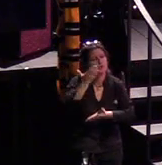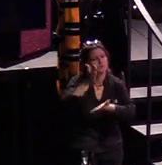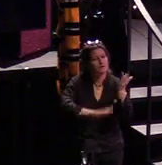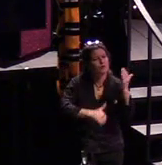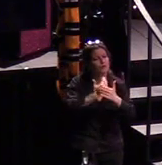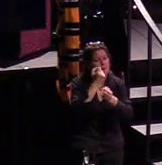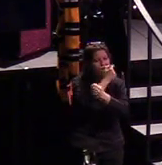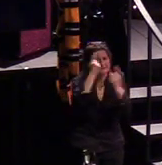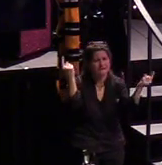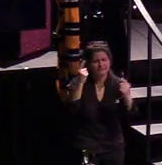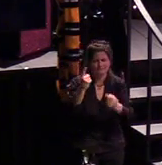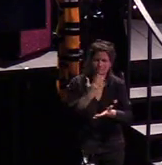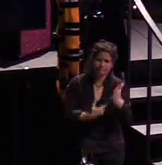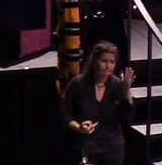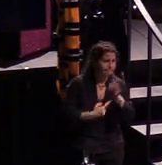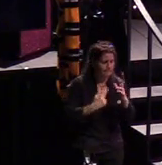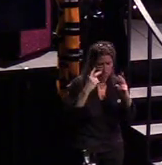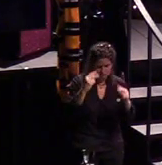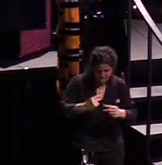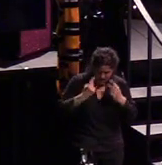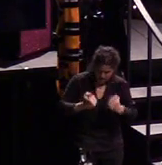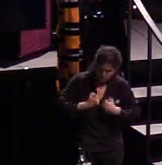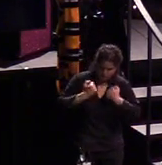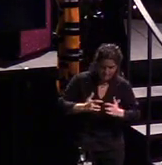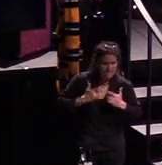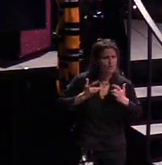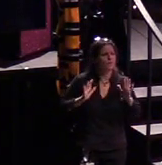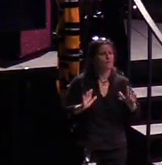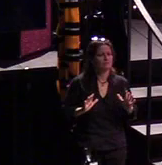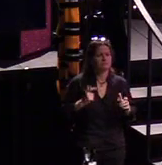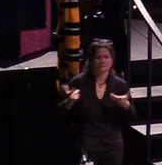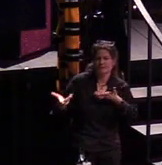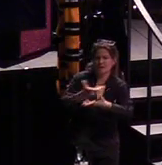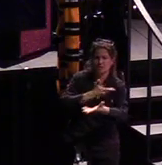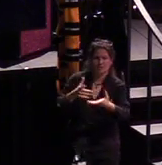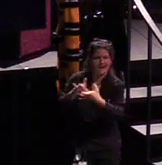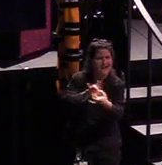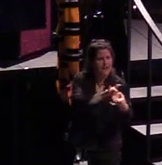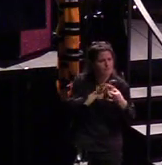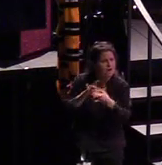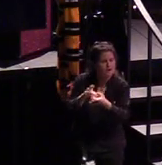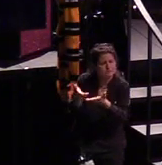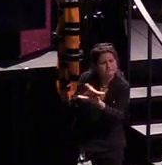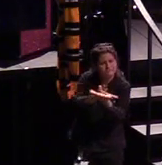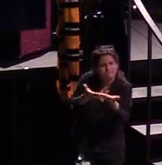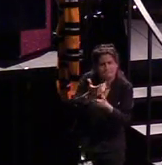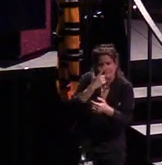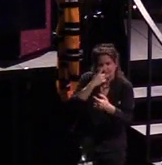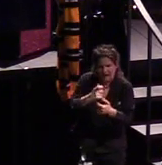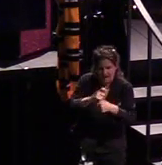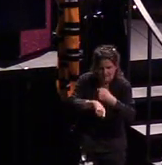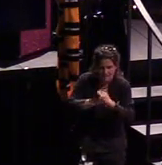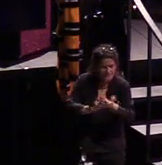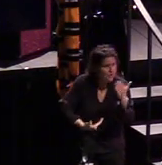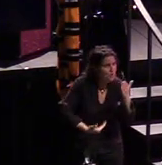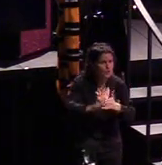forming and reflecting on your own views biscuit discussion and collaboration can help unlock new ways of